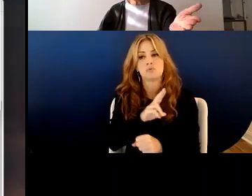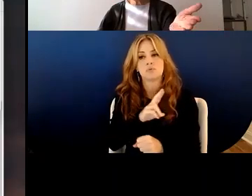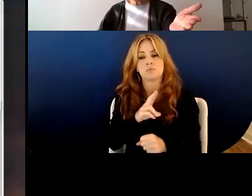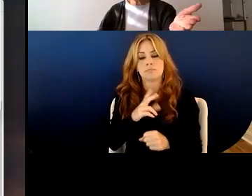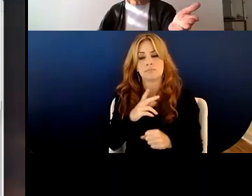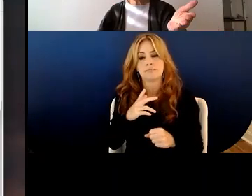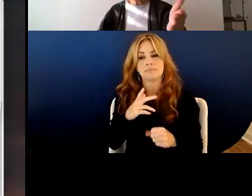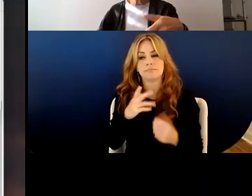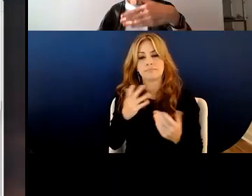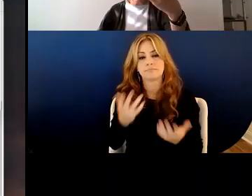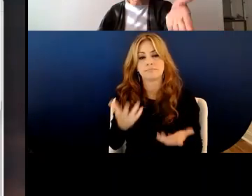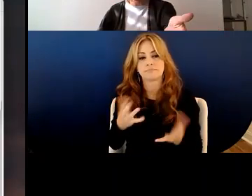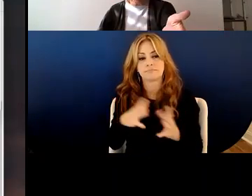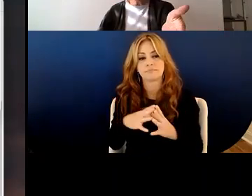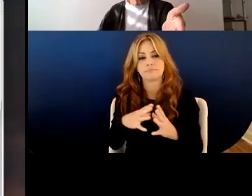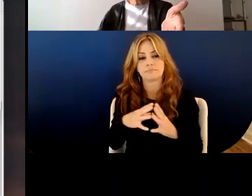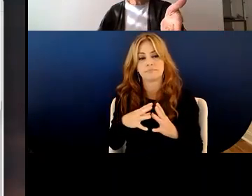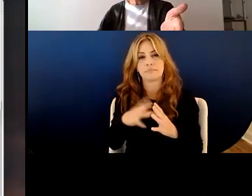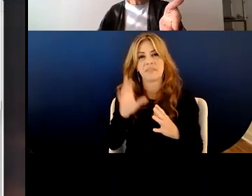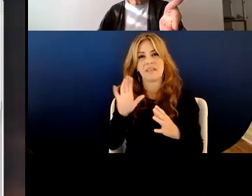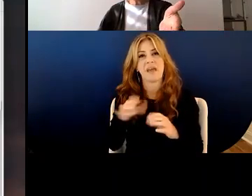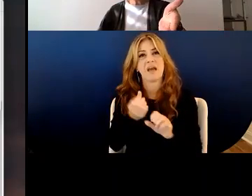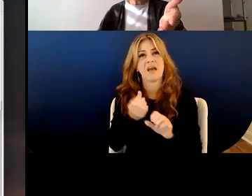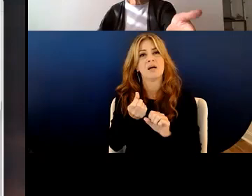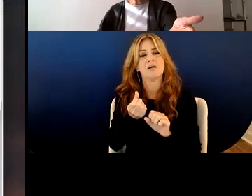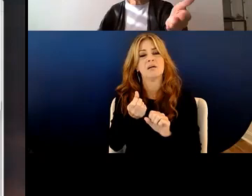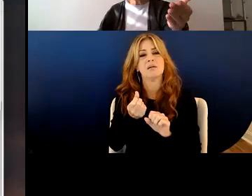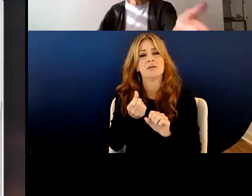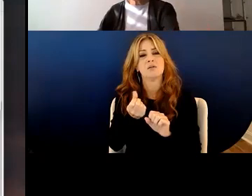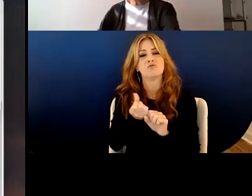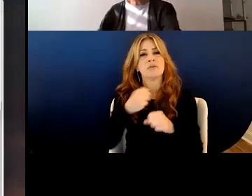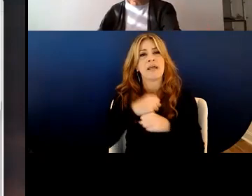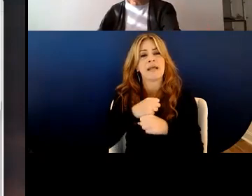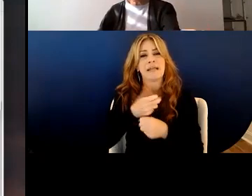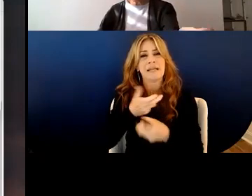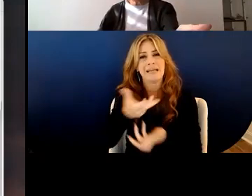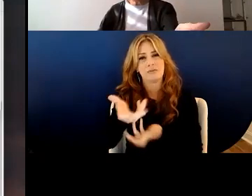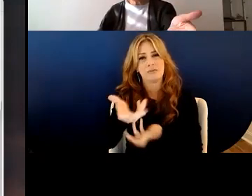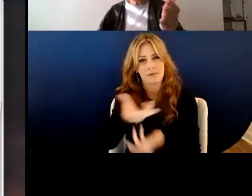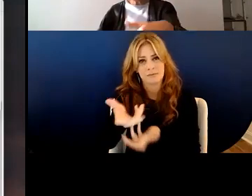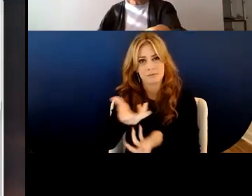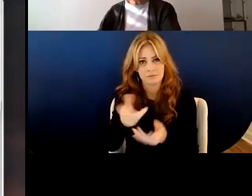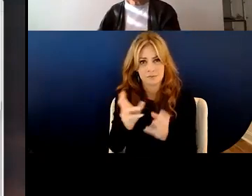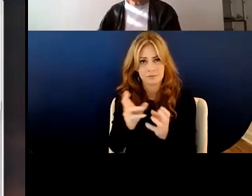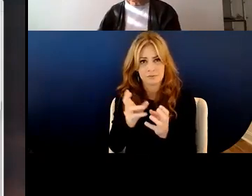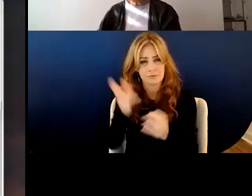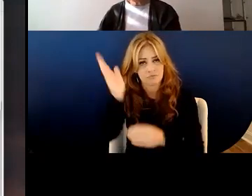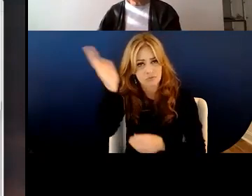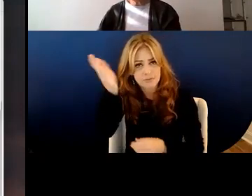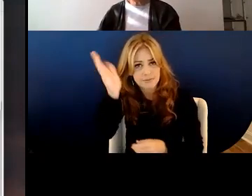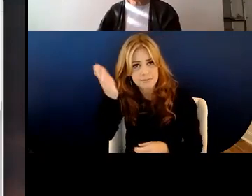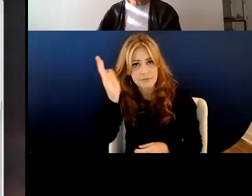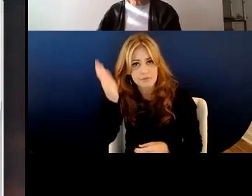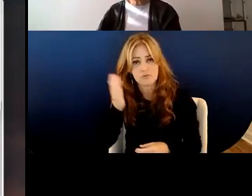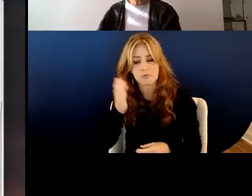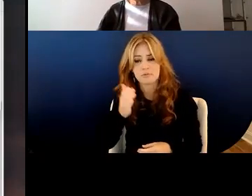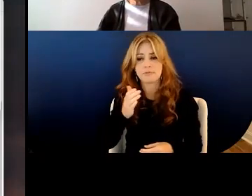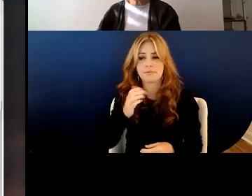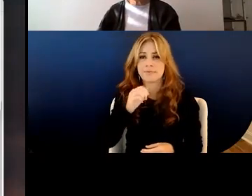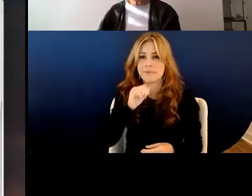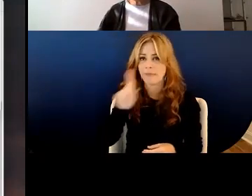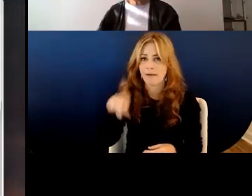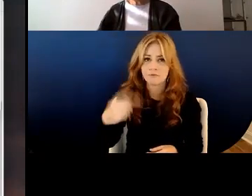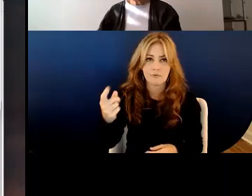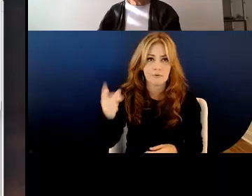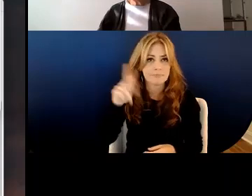the creation of an interactive presentation rather than PowerPoint